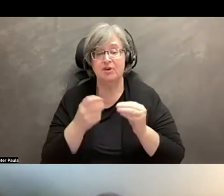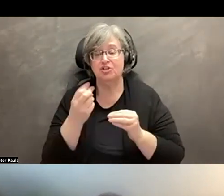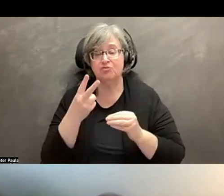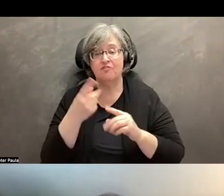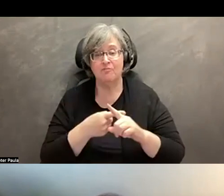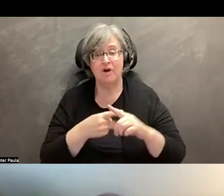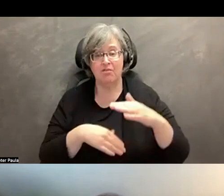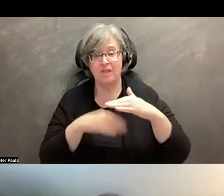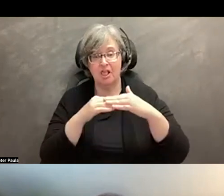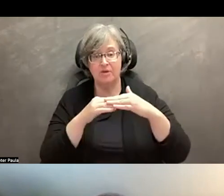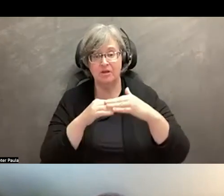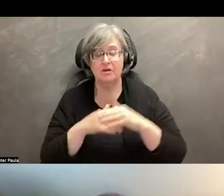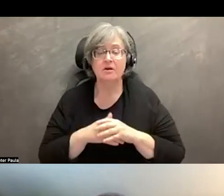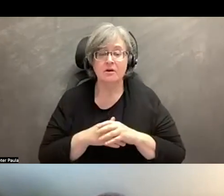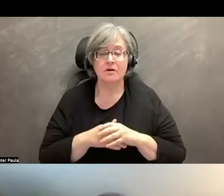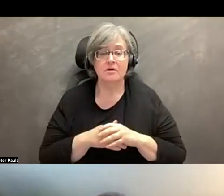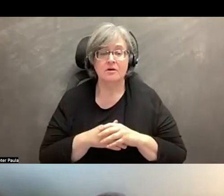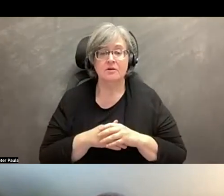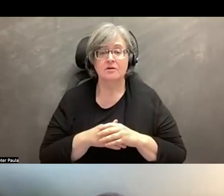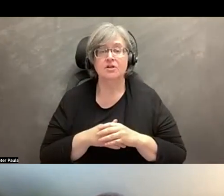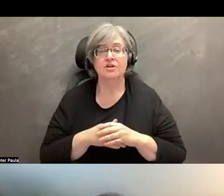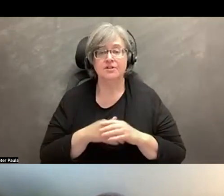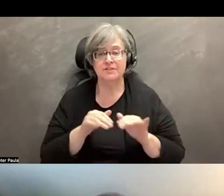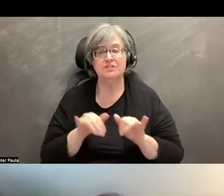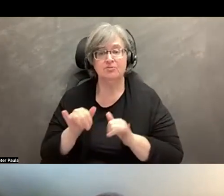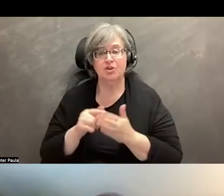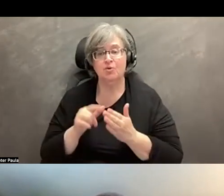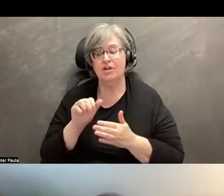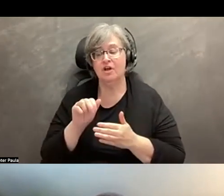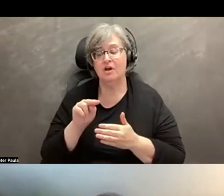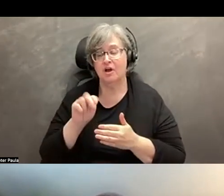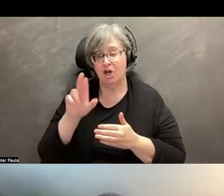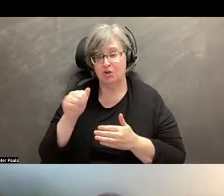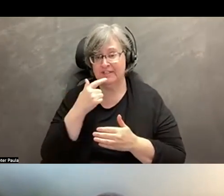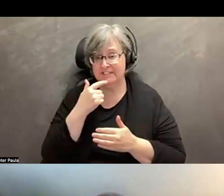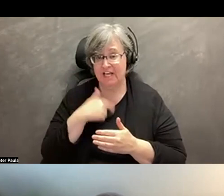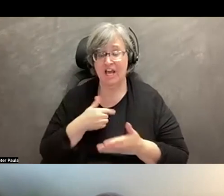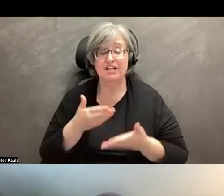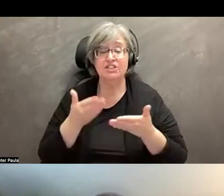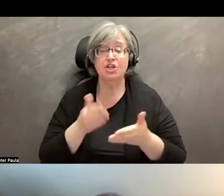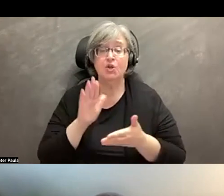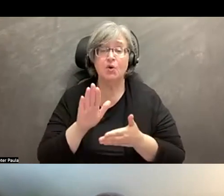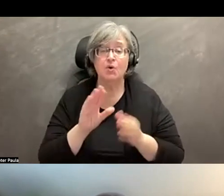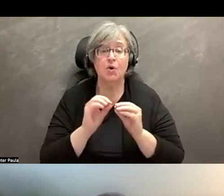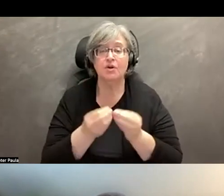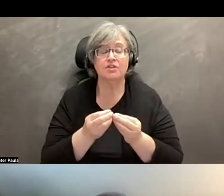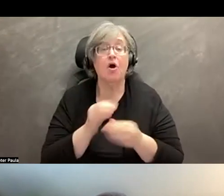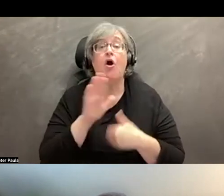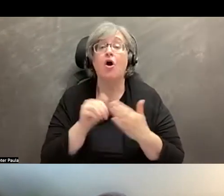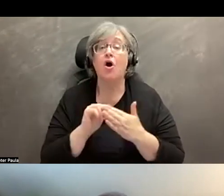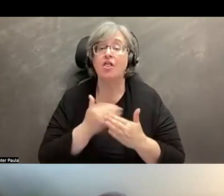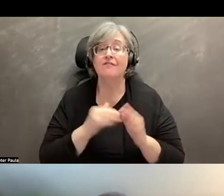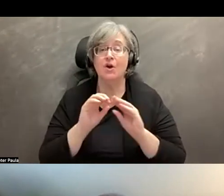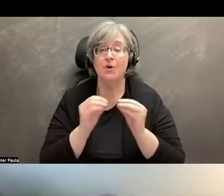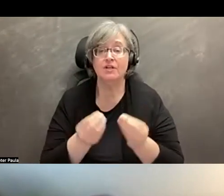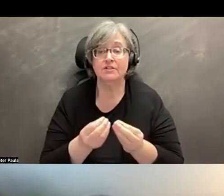limit, along with what Andrea said, I strongly suggest that your organization and all of our organizations,